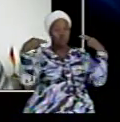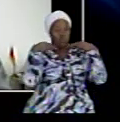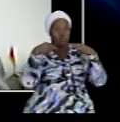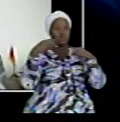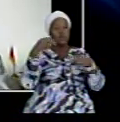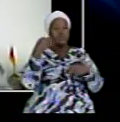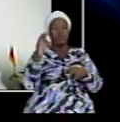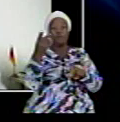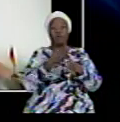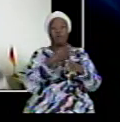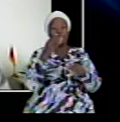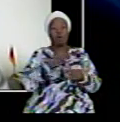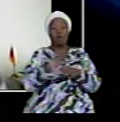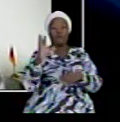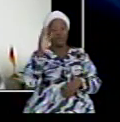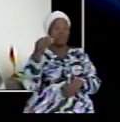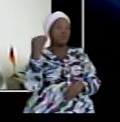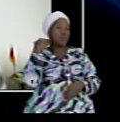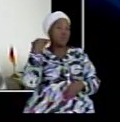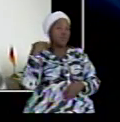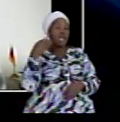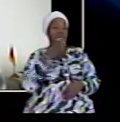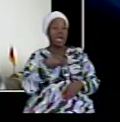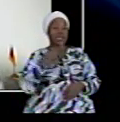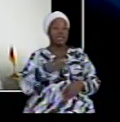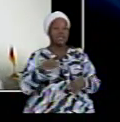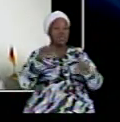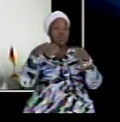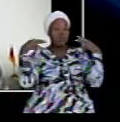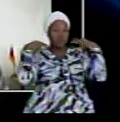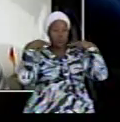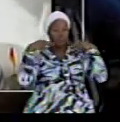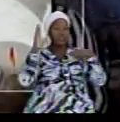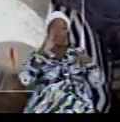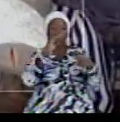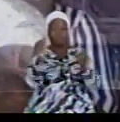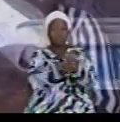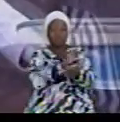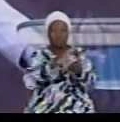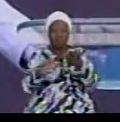off thy neck, and the yoke shall be destroyed